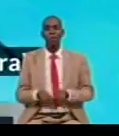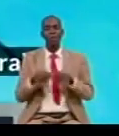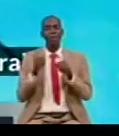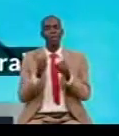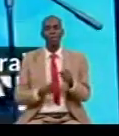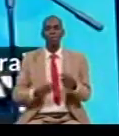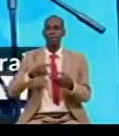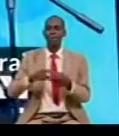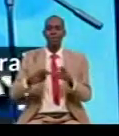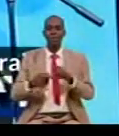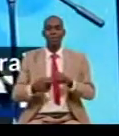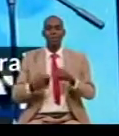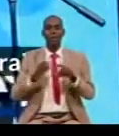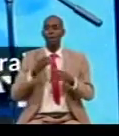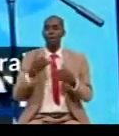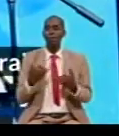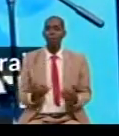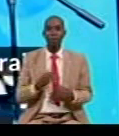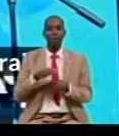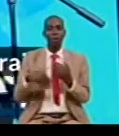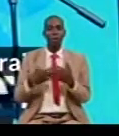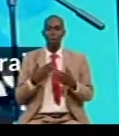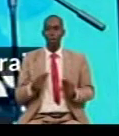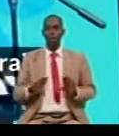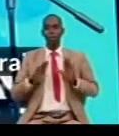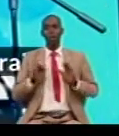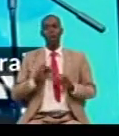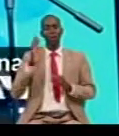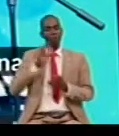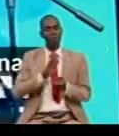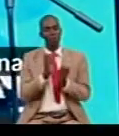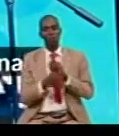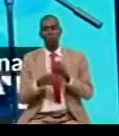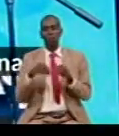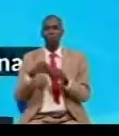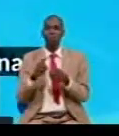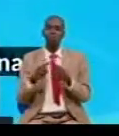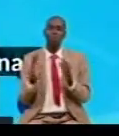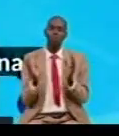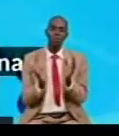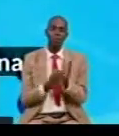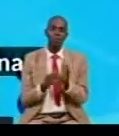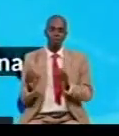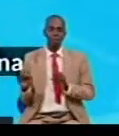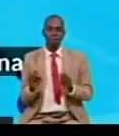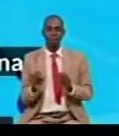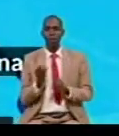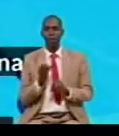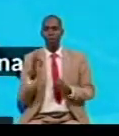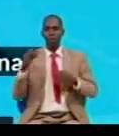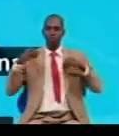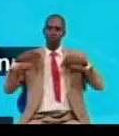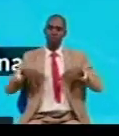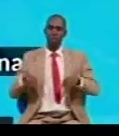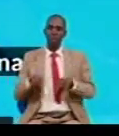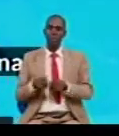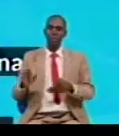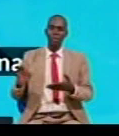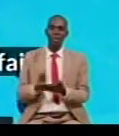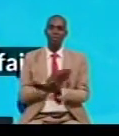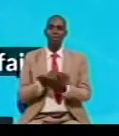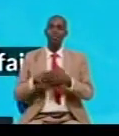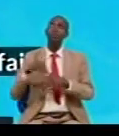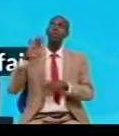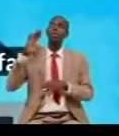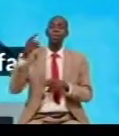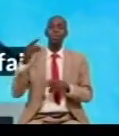chain. All of my fear I will turn into praise, shake off despair as I sing out your